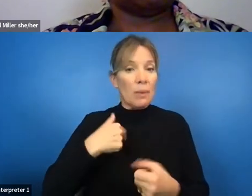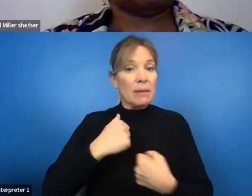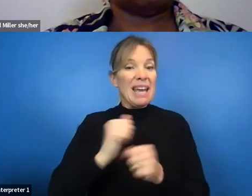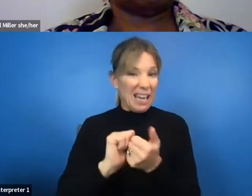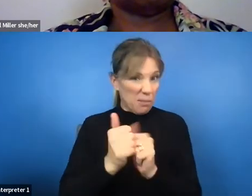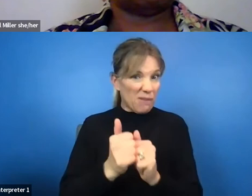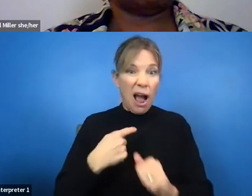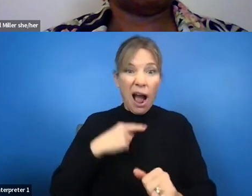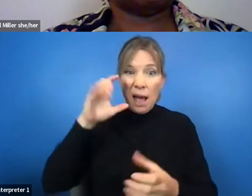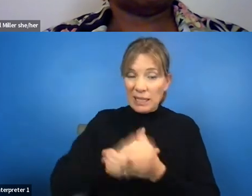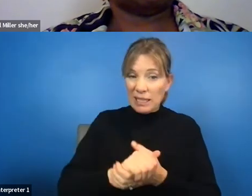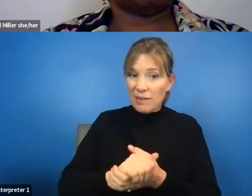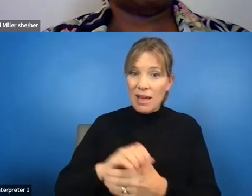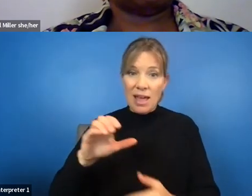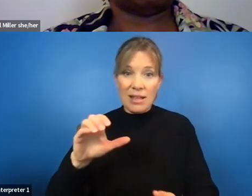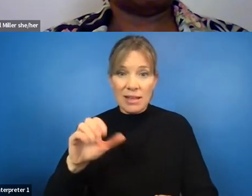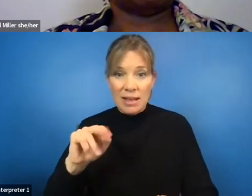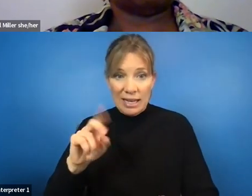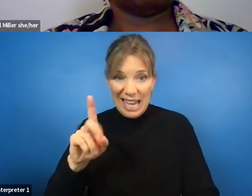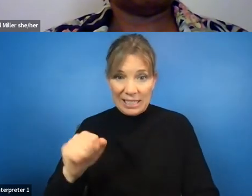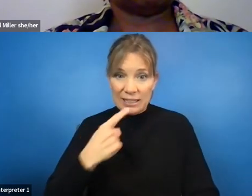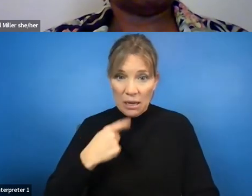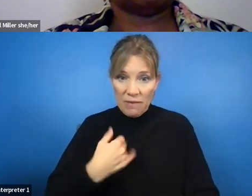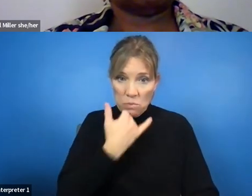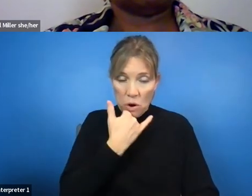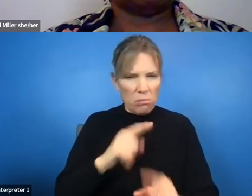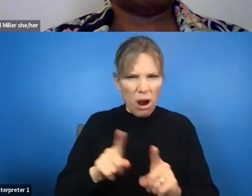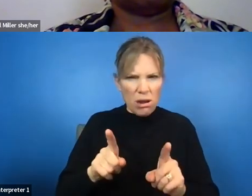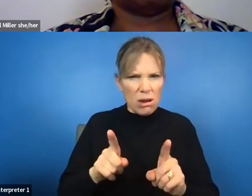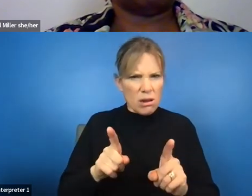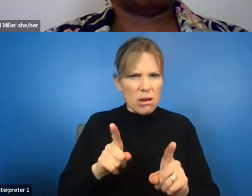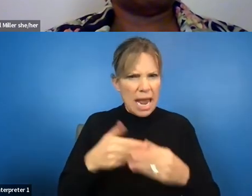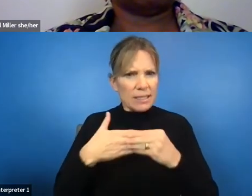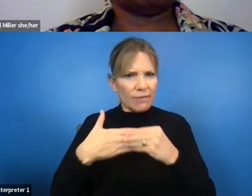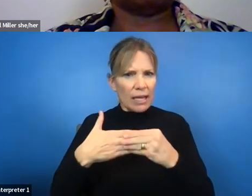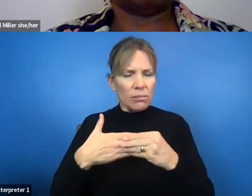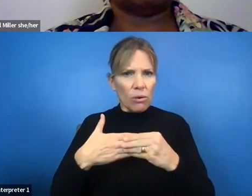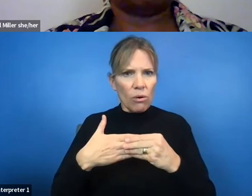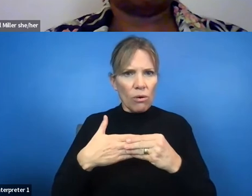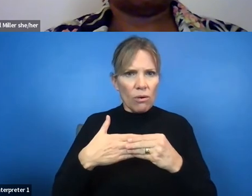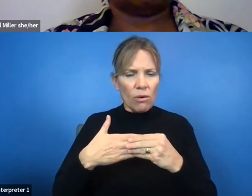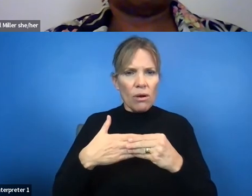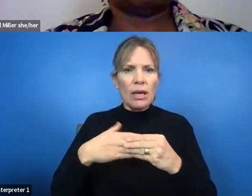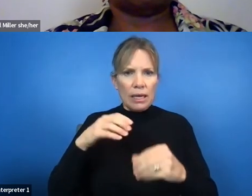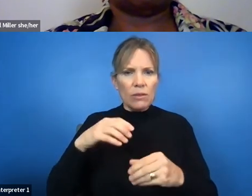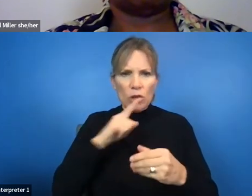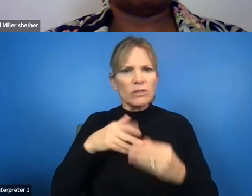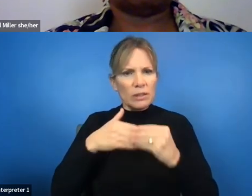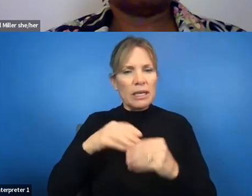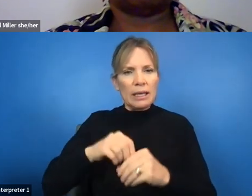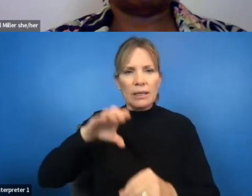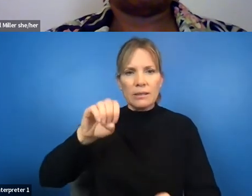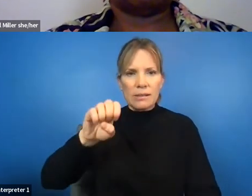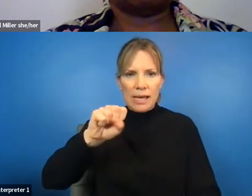I believe, and Candace, you should correct me if I'm wrong, there is flexibility in CESSA